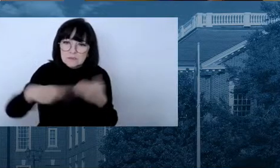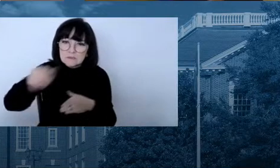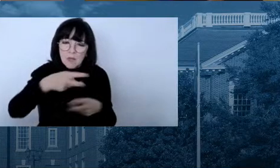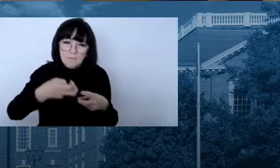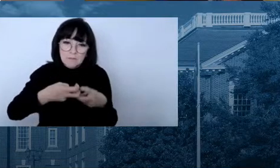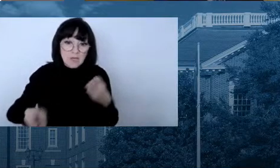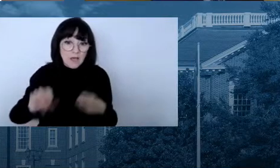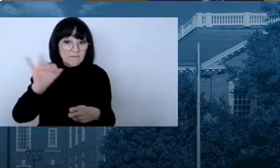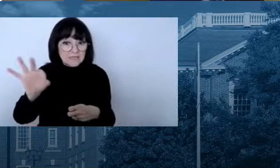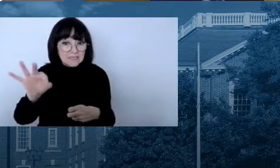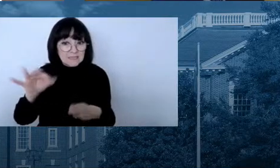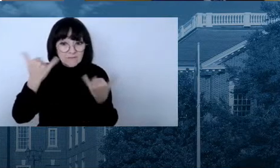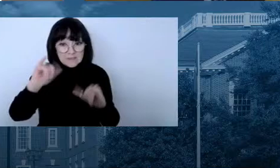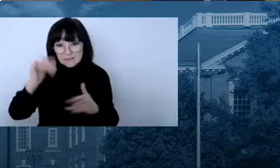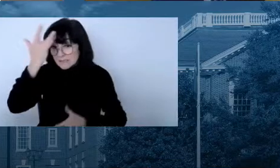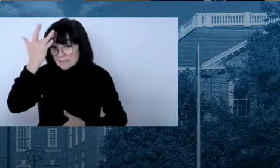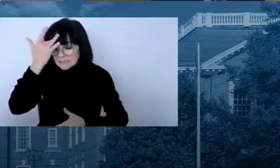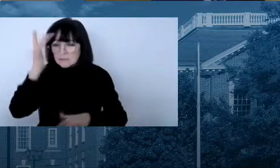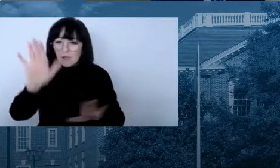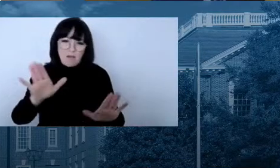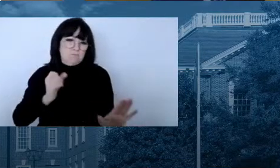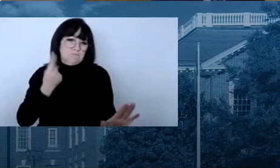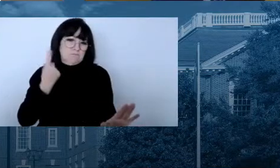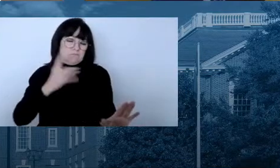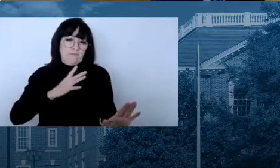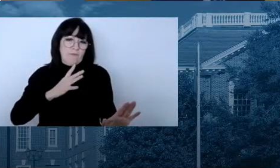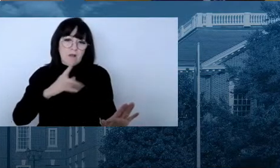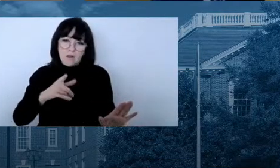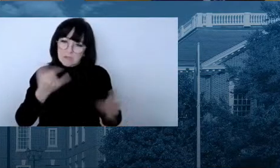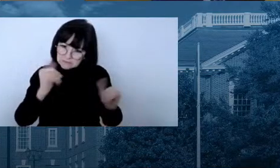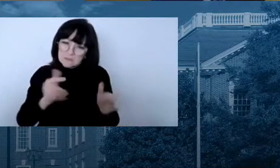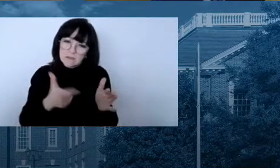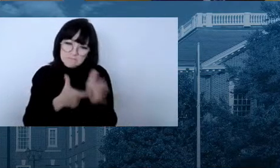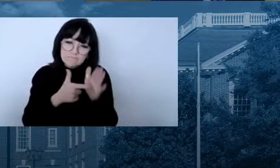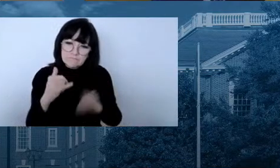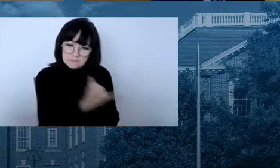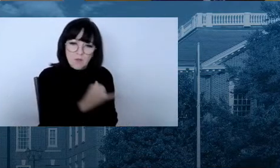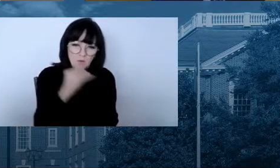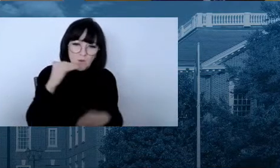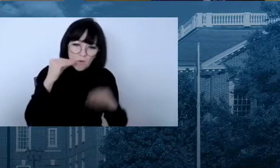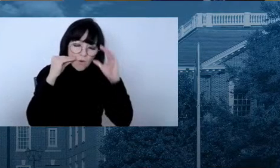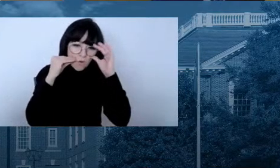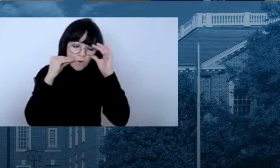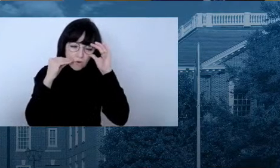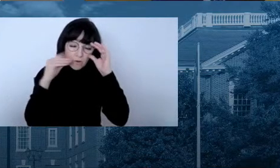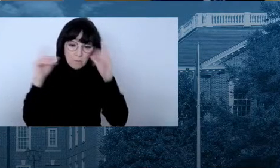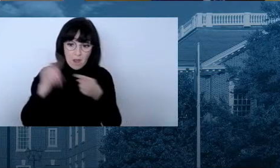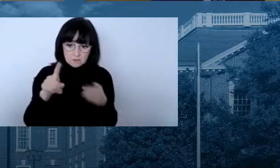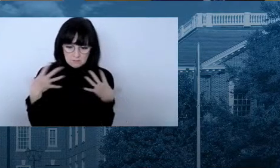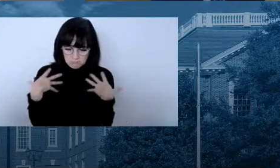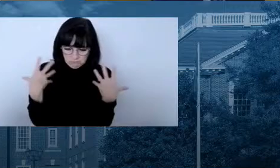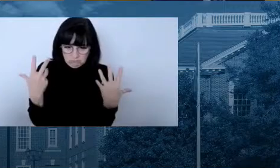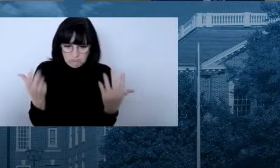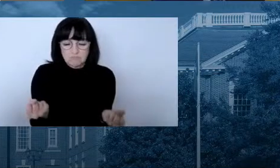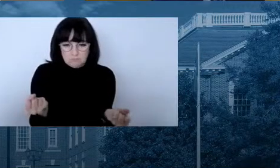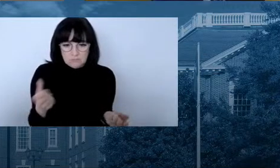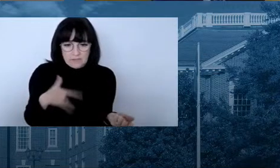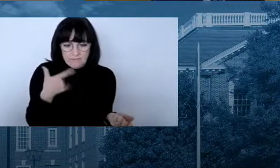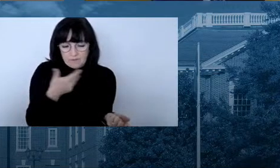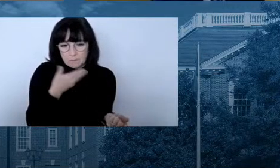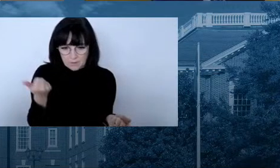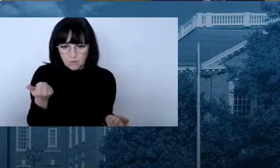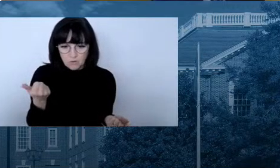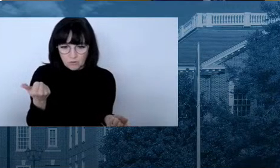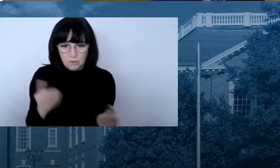that we hear from the association, from its members, is members, nursing staff, and other staff